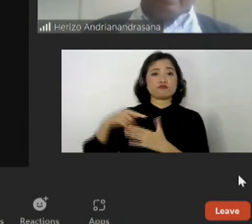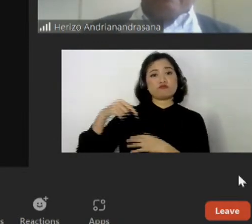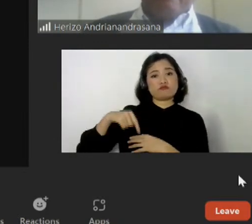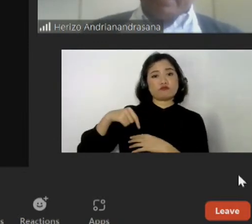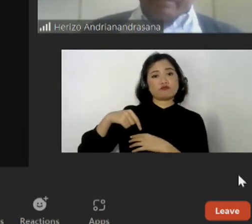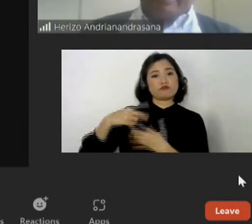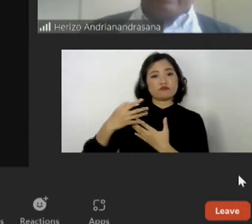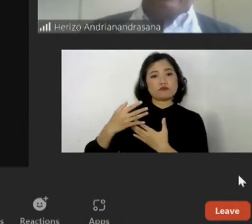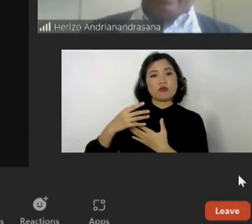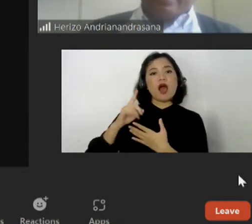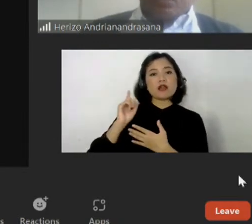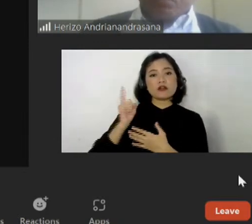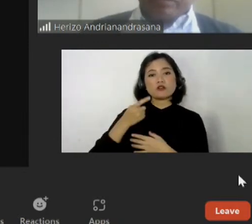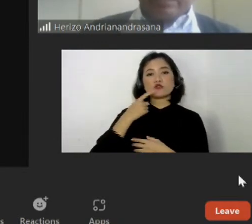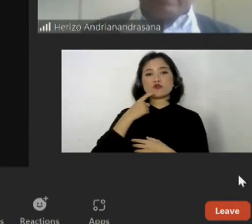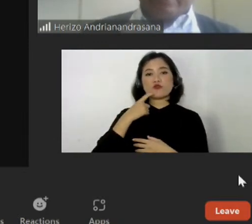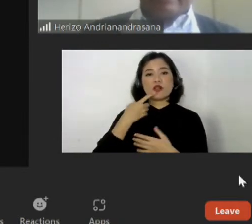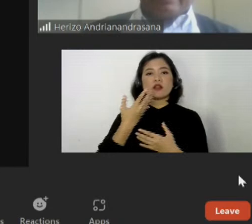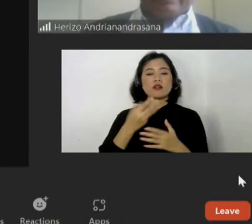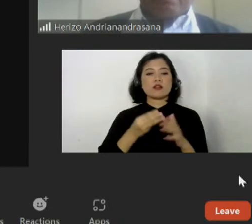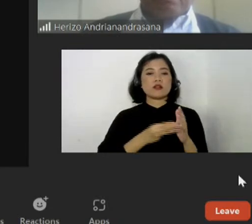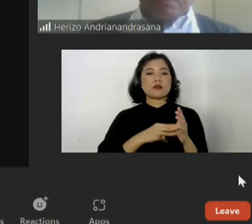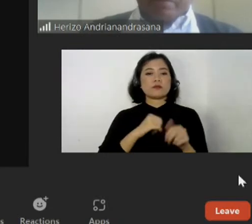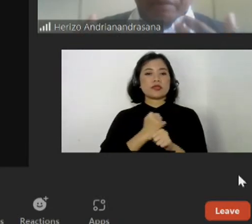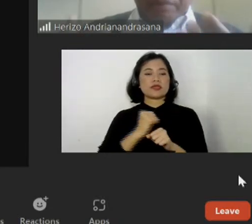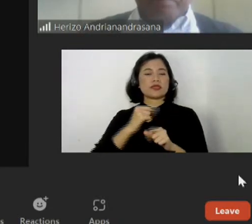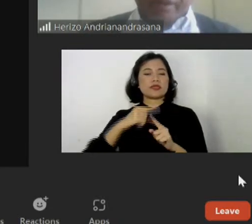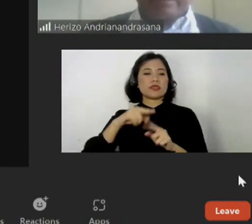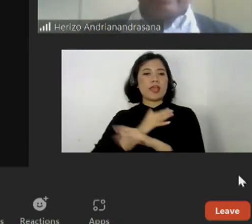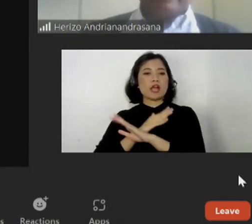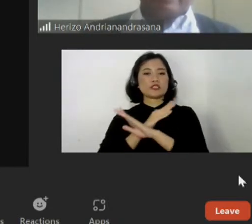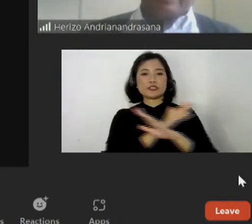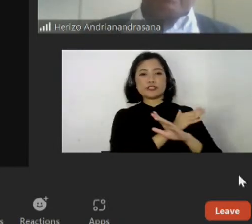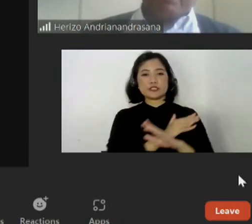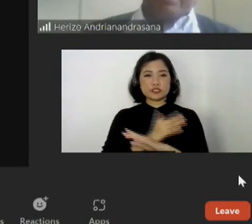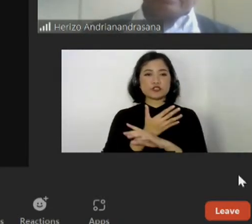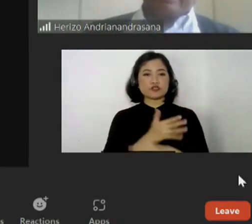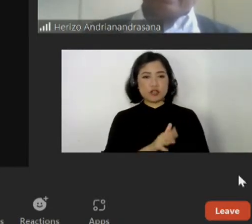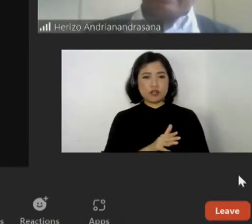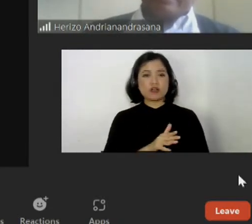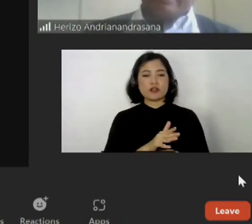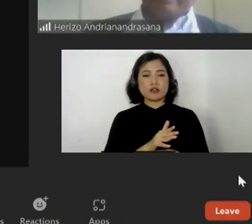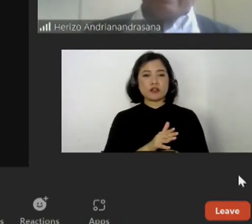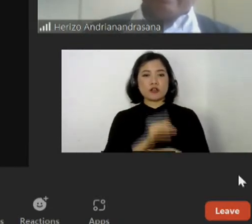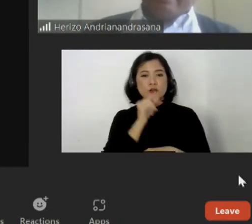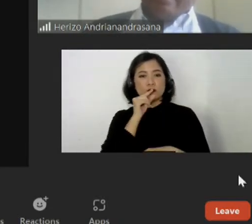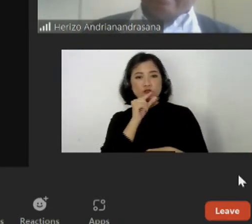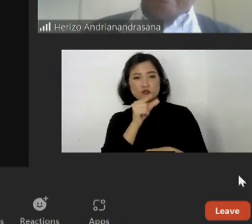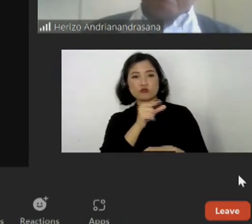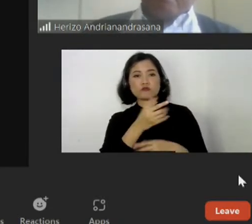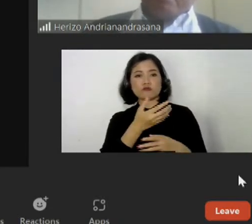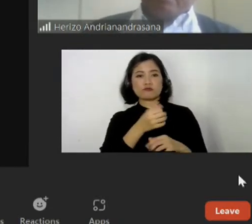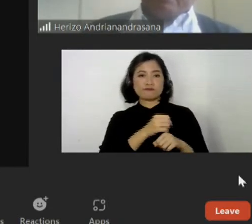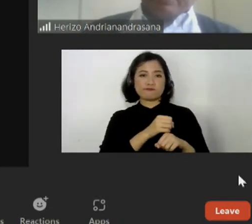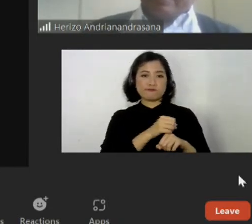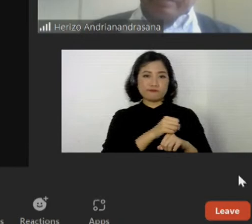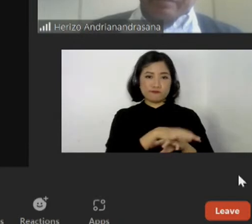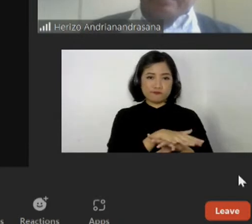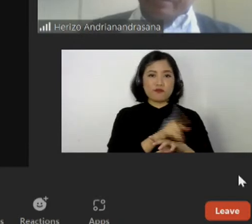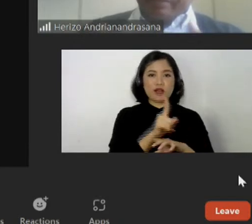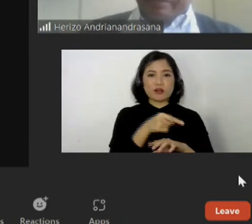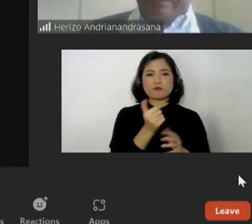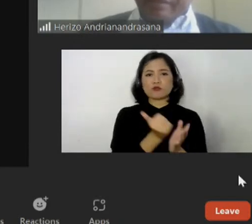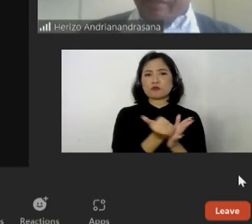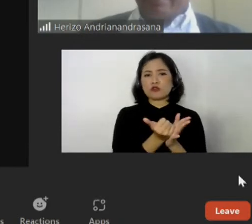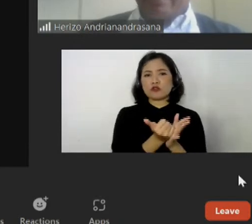to mitigate the anthropogenic threats. So people are practicing slash and burn agriculture. There